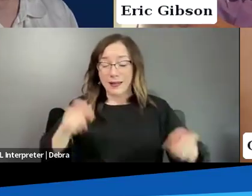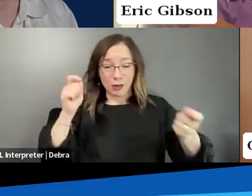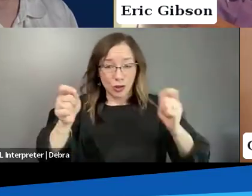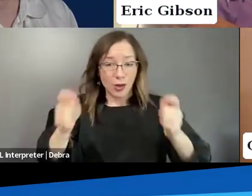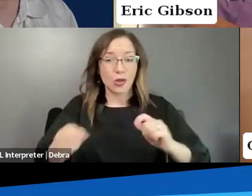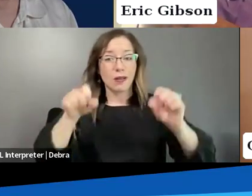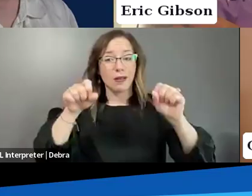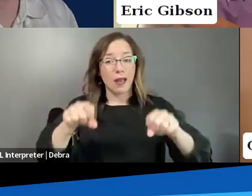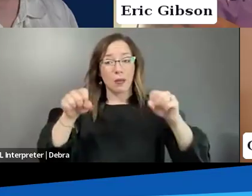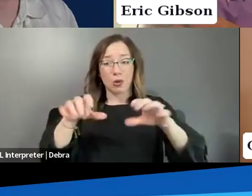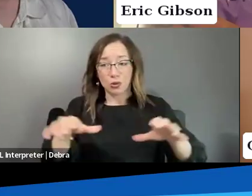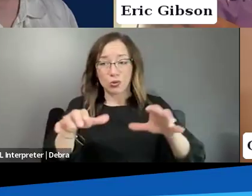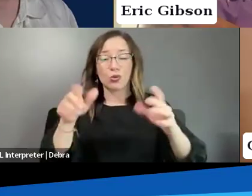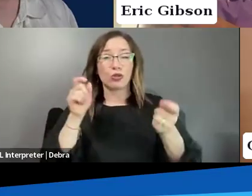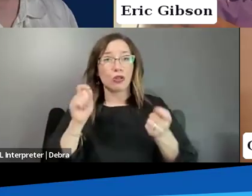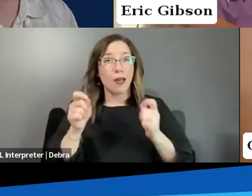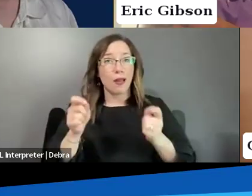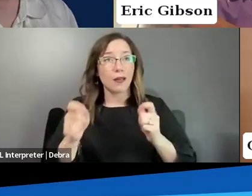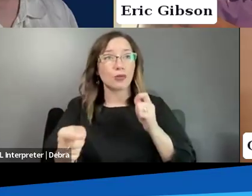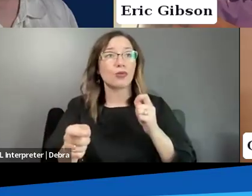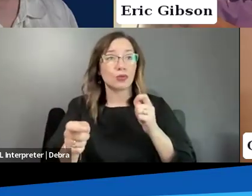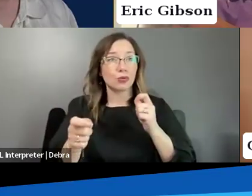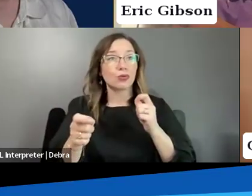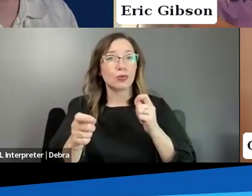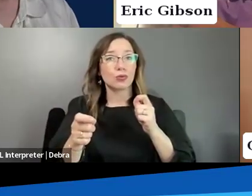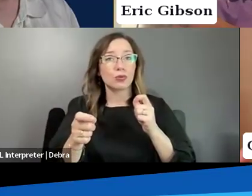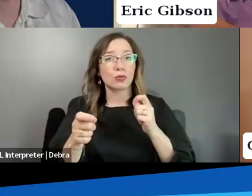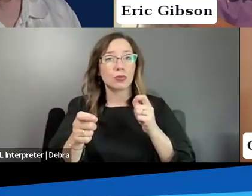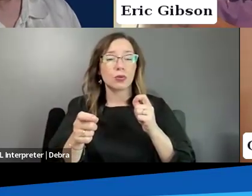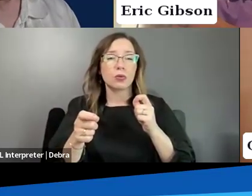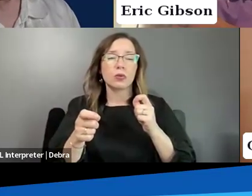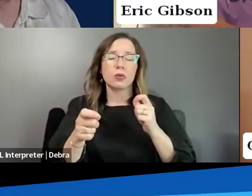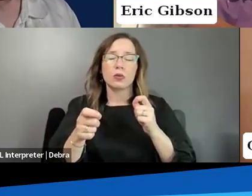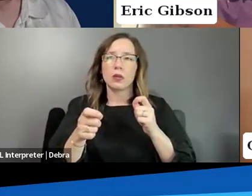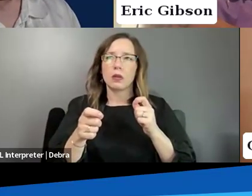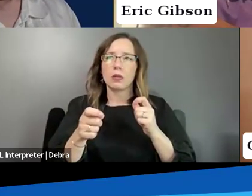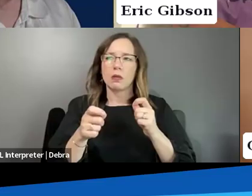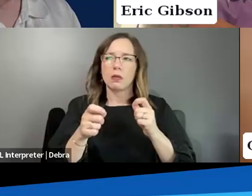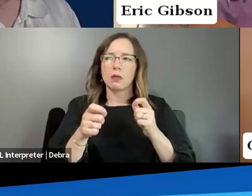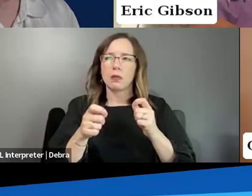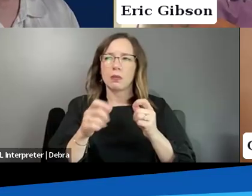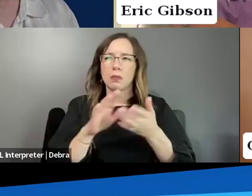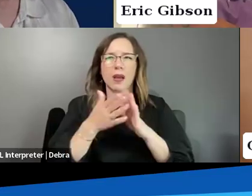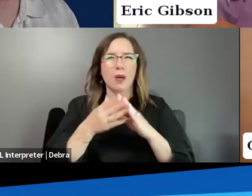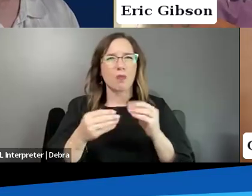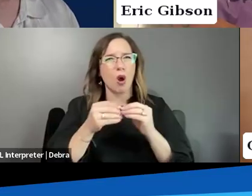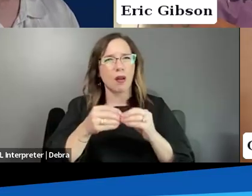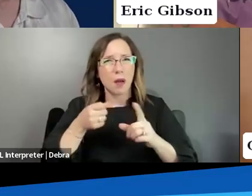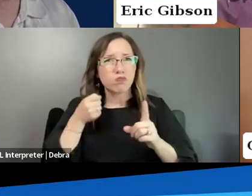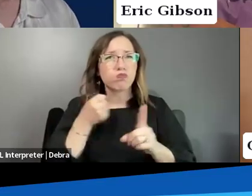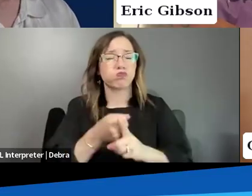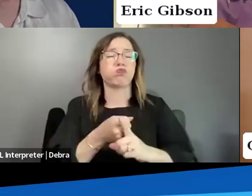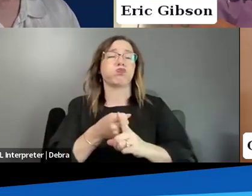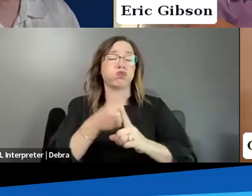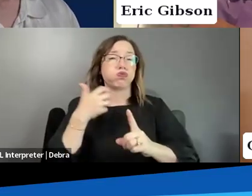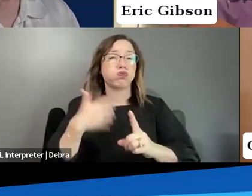you're able to do is changing, but it has, I think, amplified impact, right?